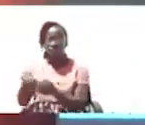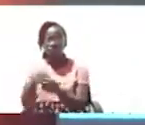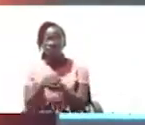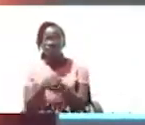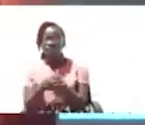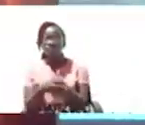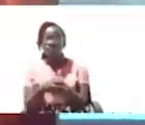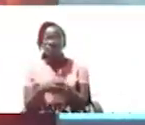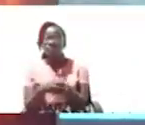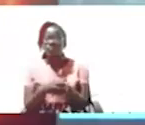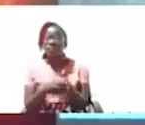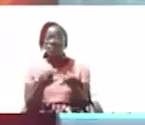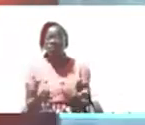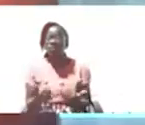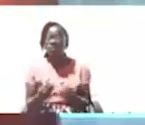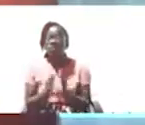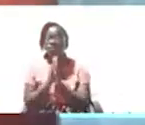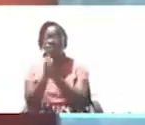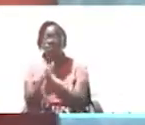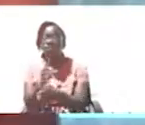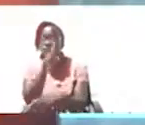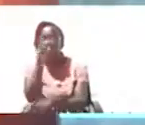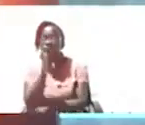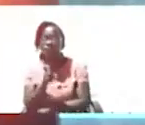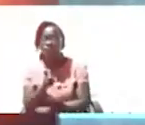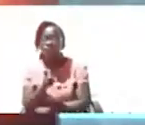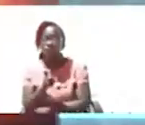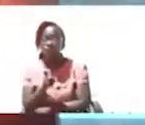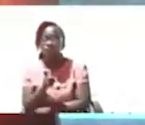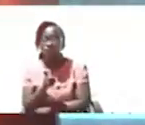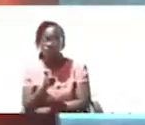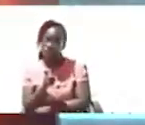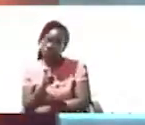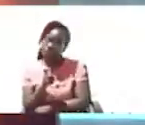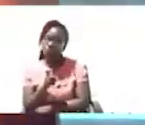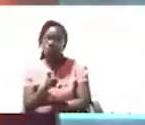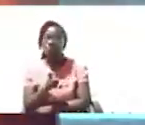Now, let me ask you a question.